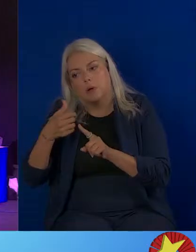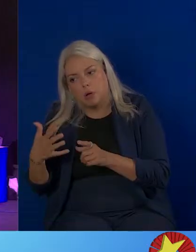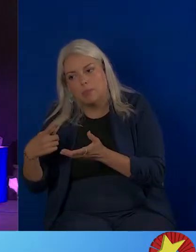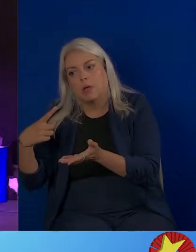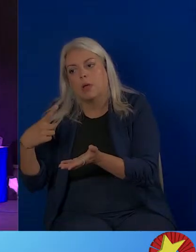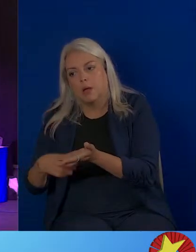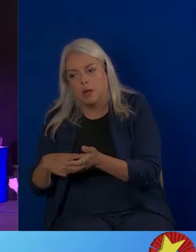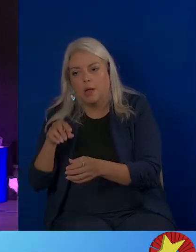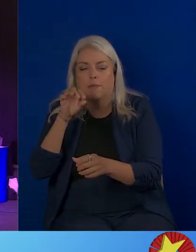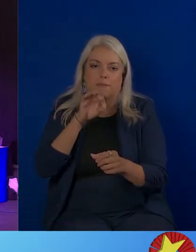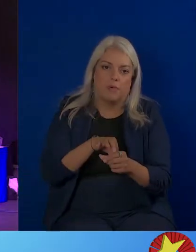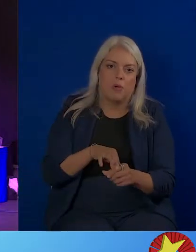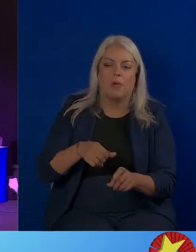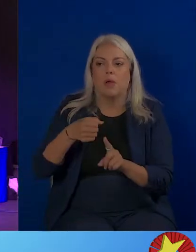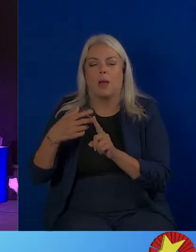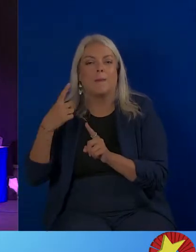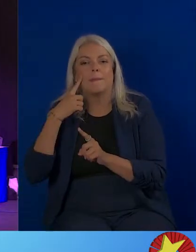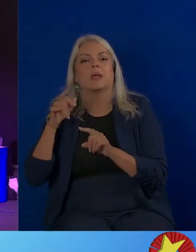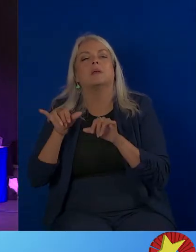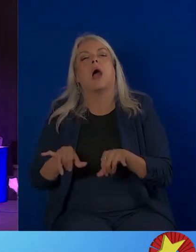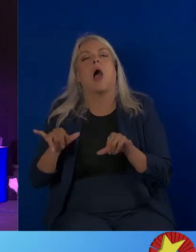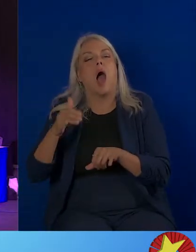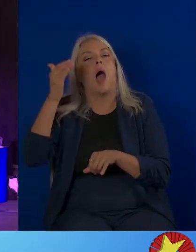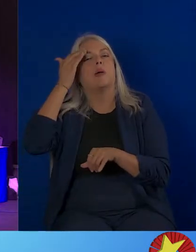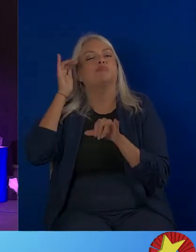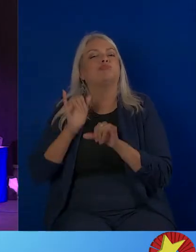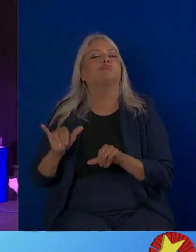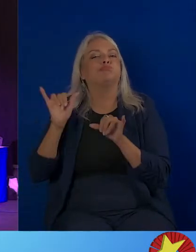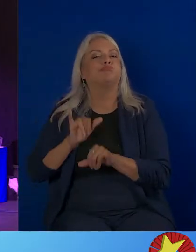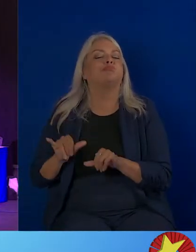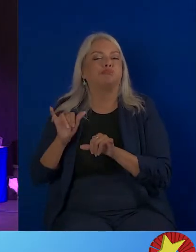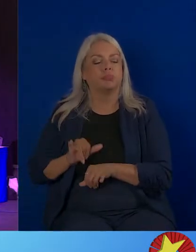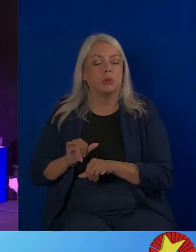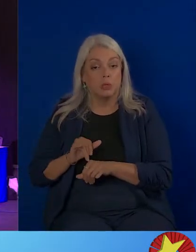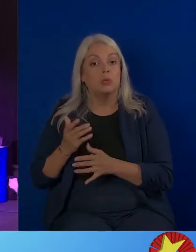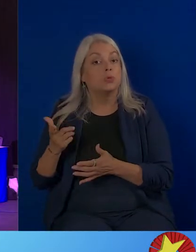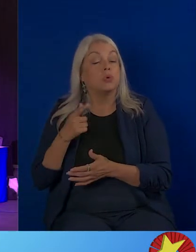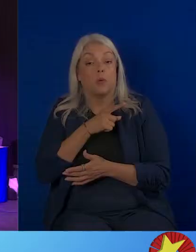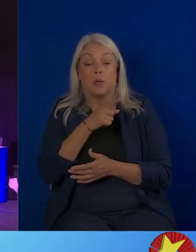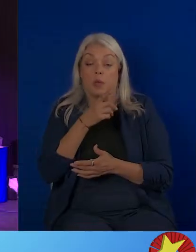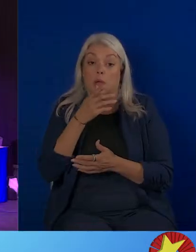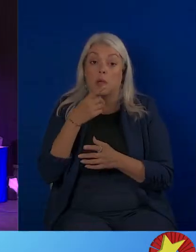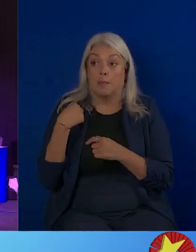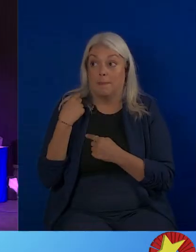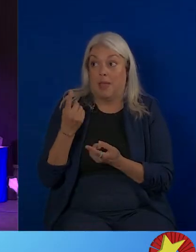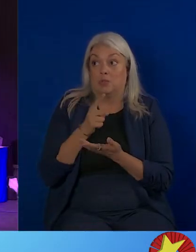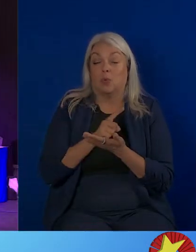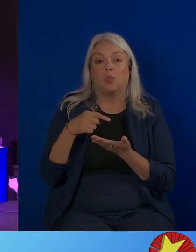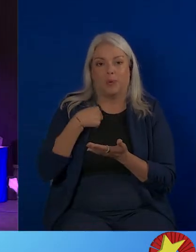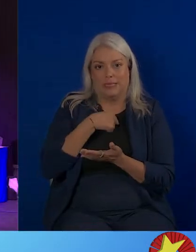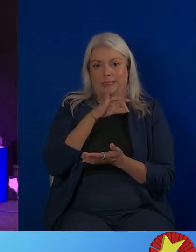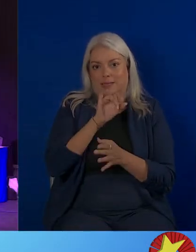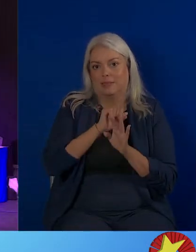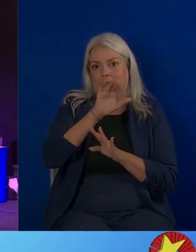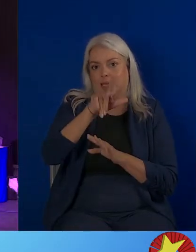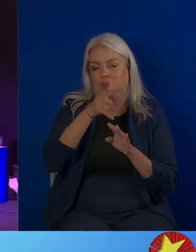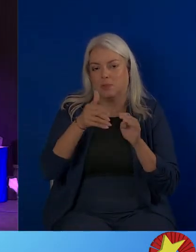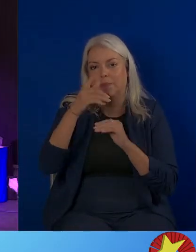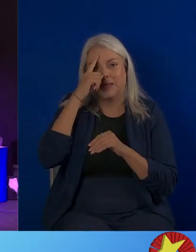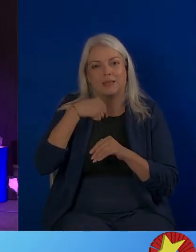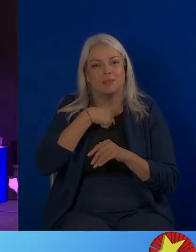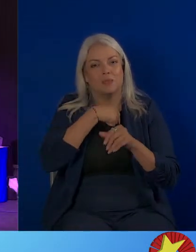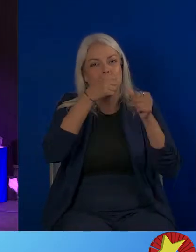are routine items. And they have been provided to you guys for the past week, because we post our